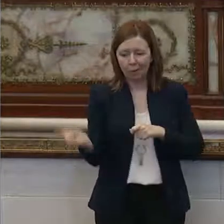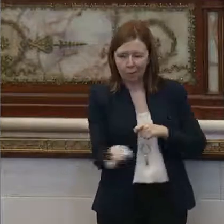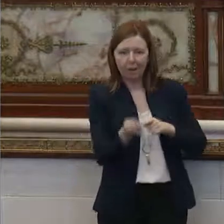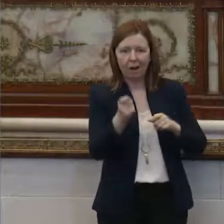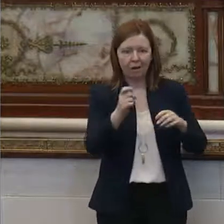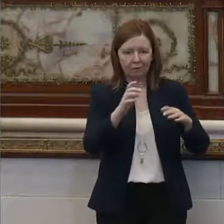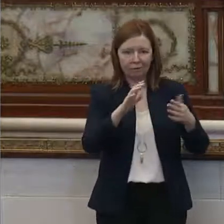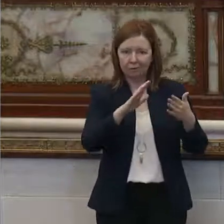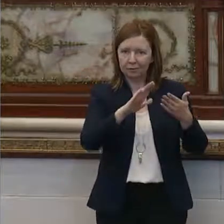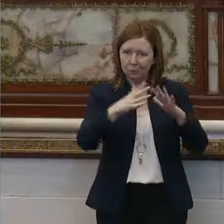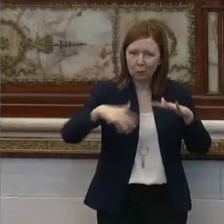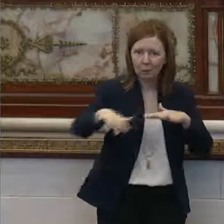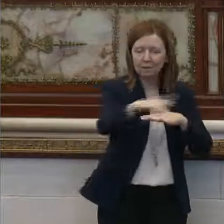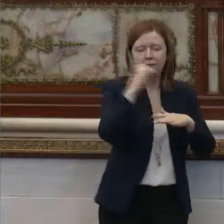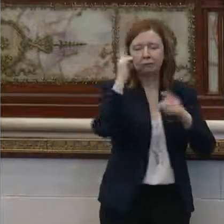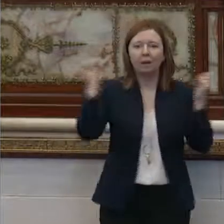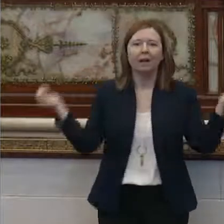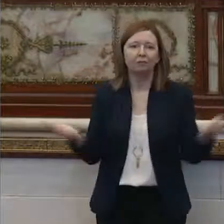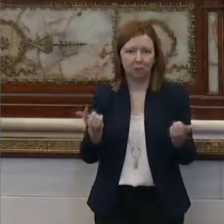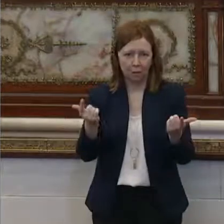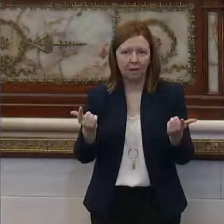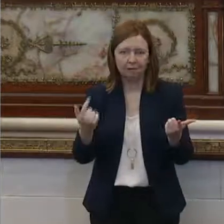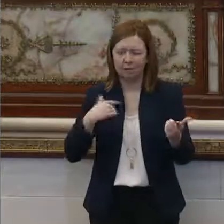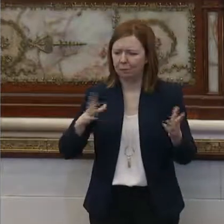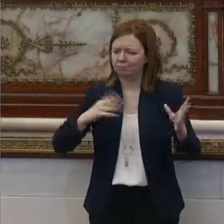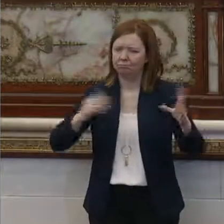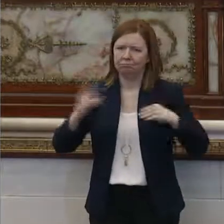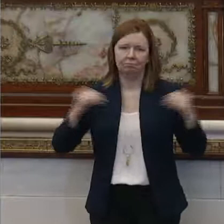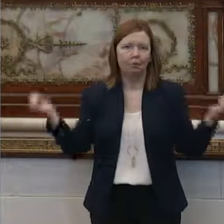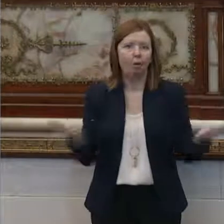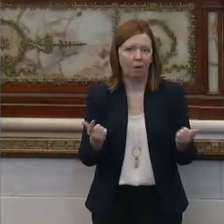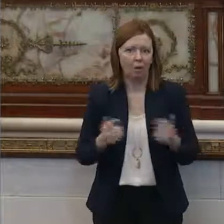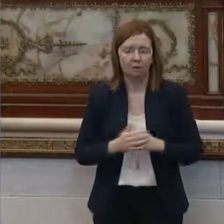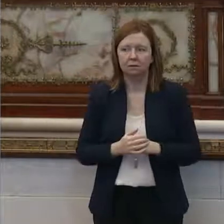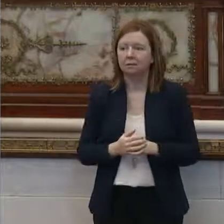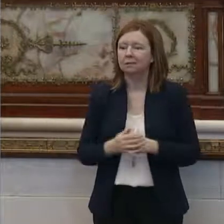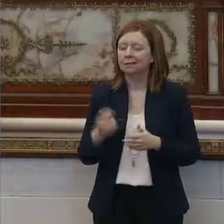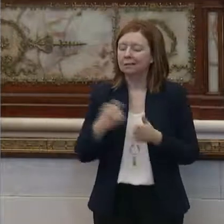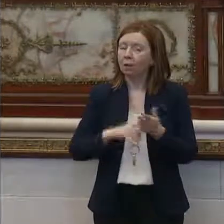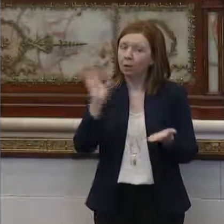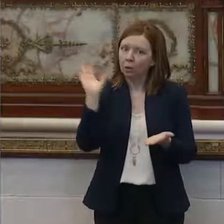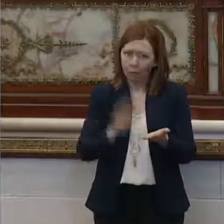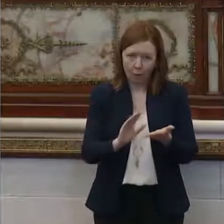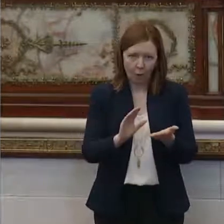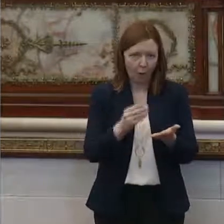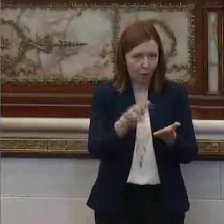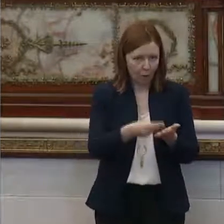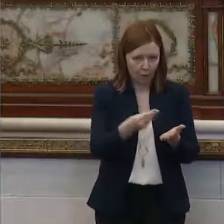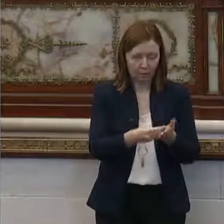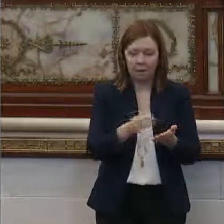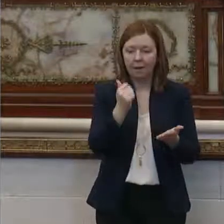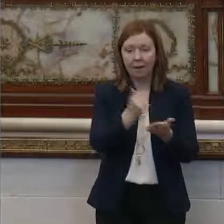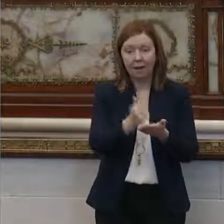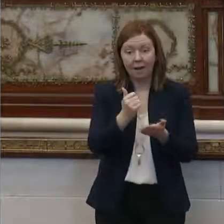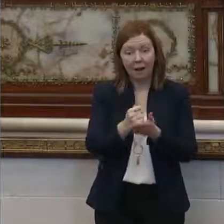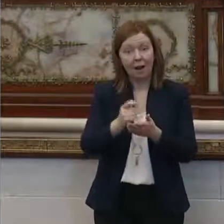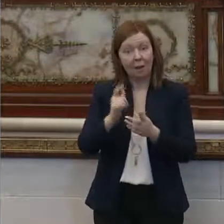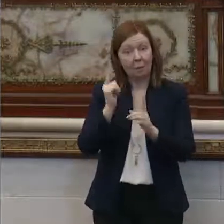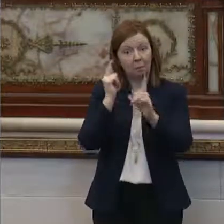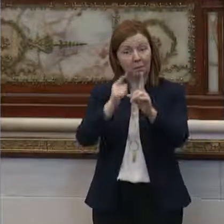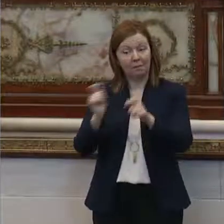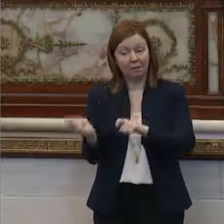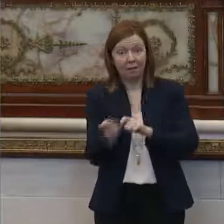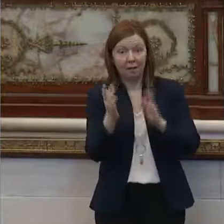for everybody, and we sit with welcoming arms. We charge low rates, help aspiring golfers learn,